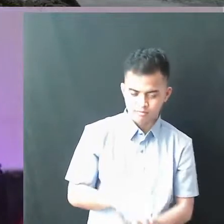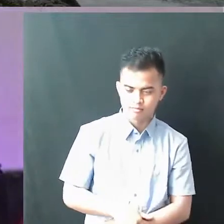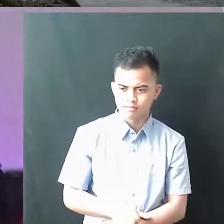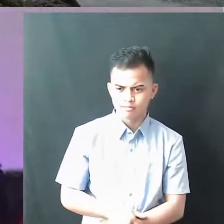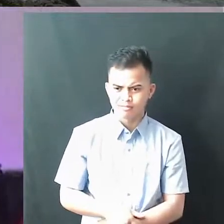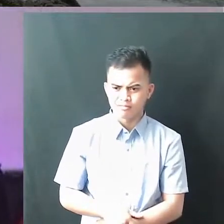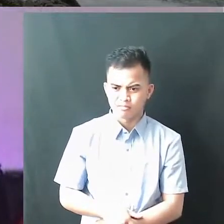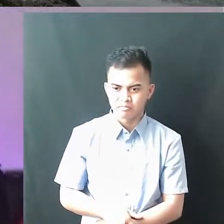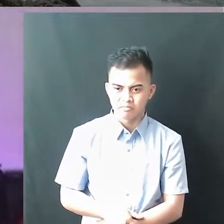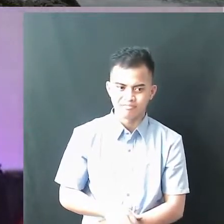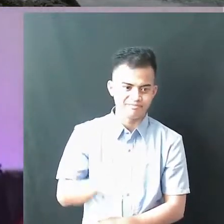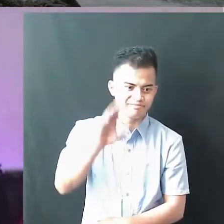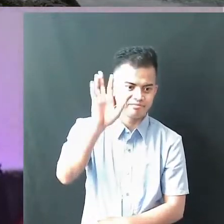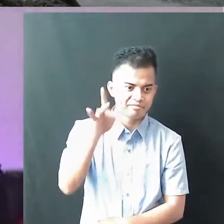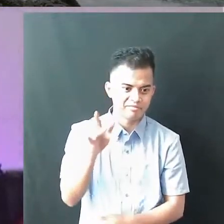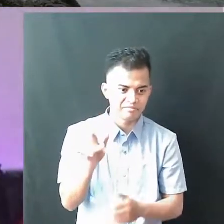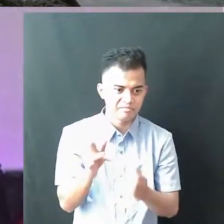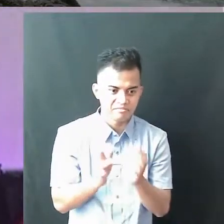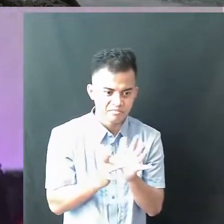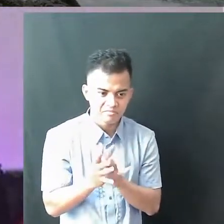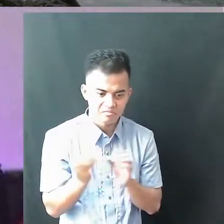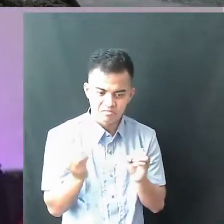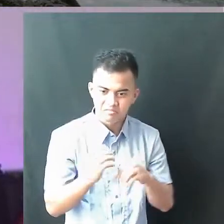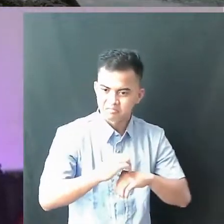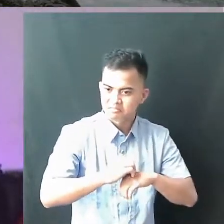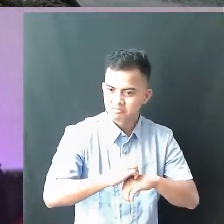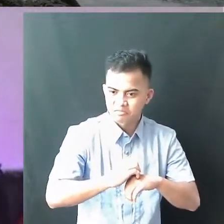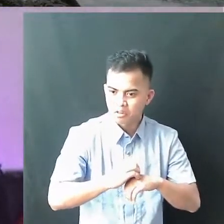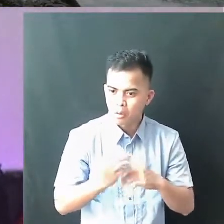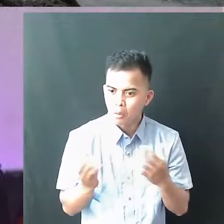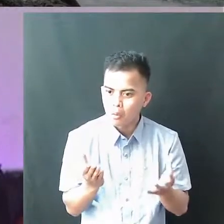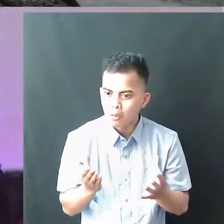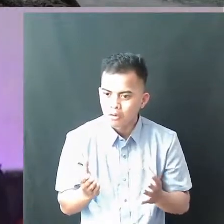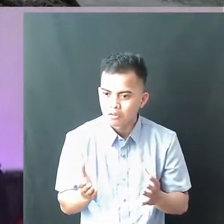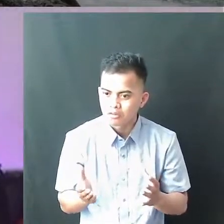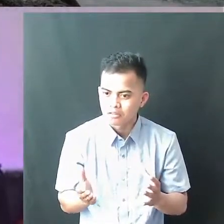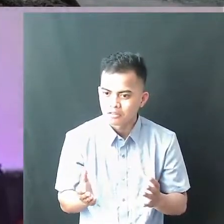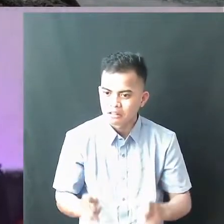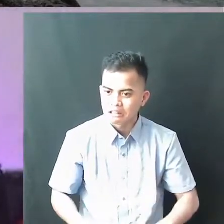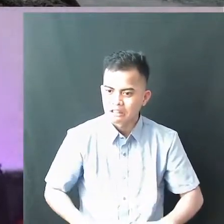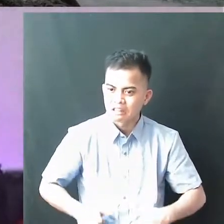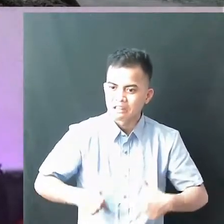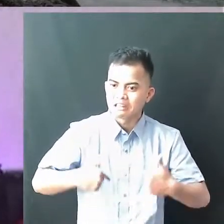"He is not here, for he is risen, as he said, come, see the place